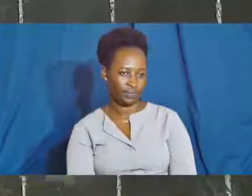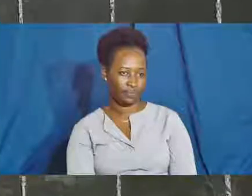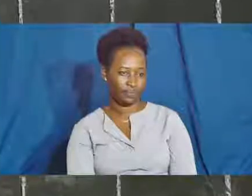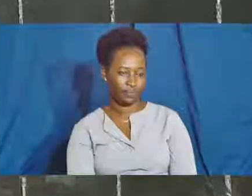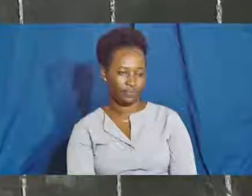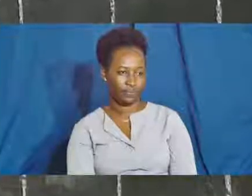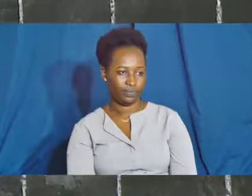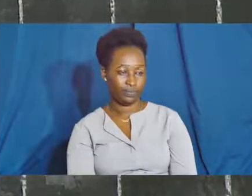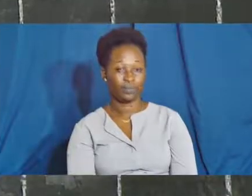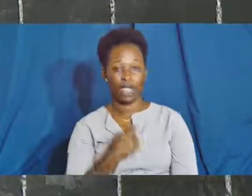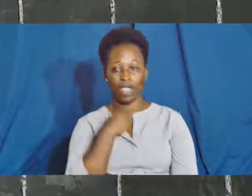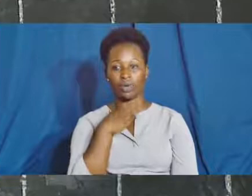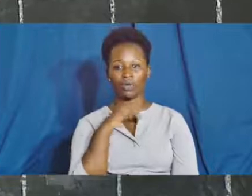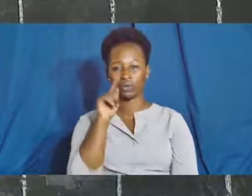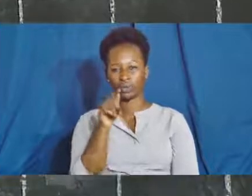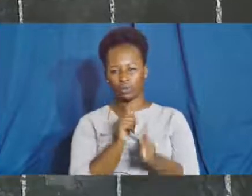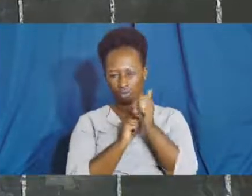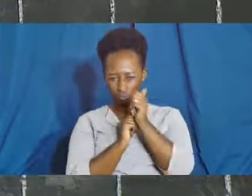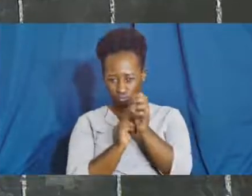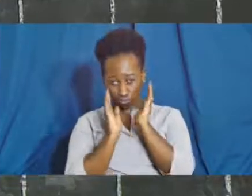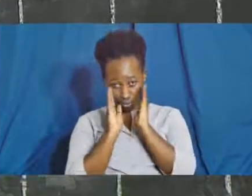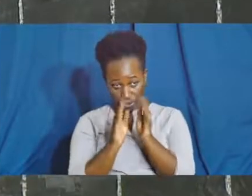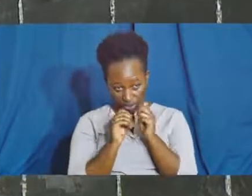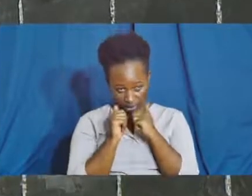purchases. So I want you to follow me very well.